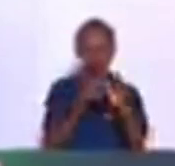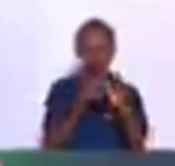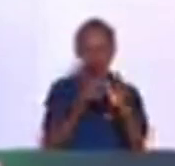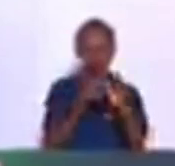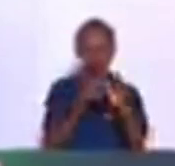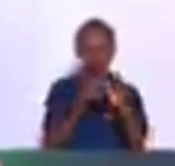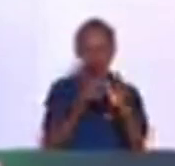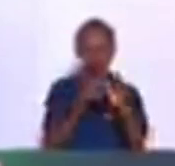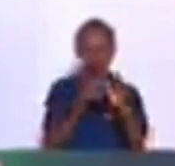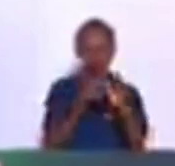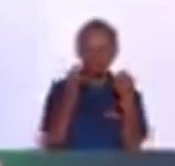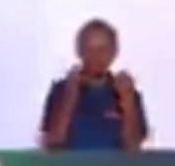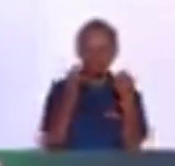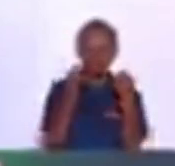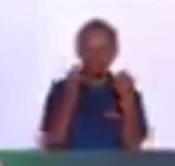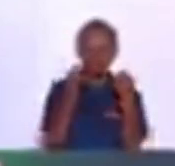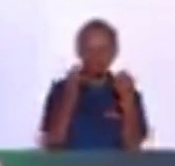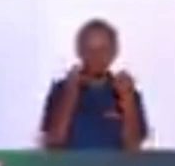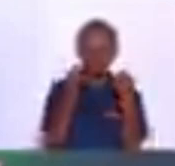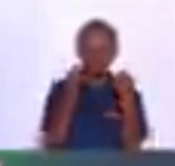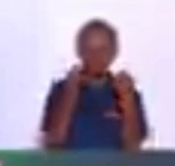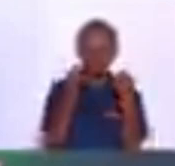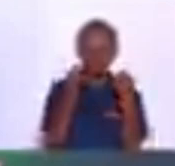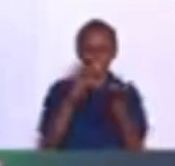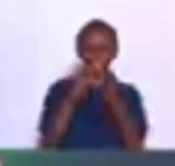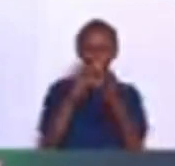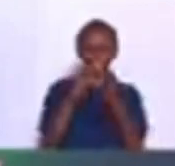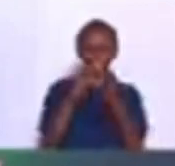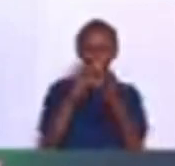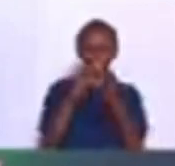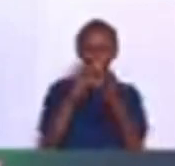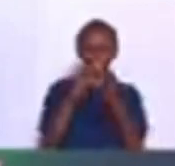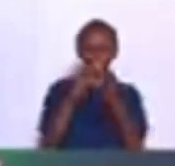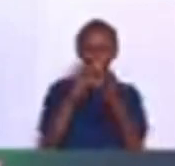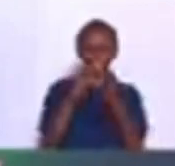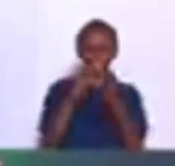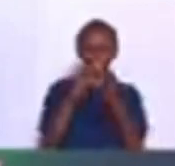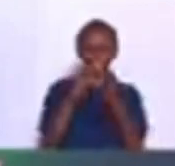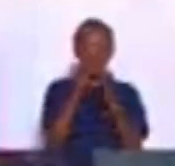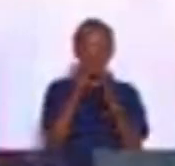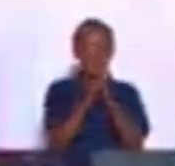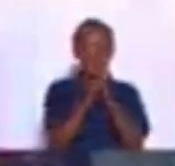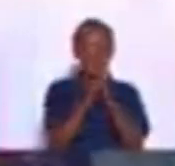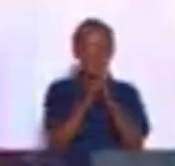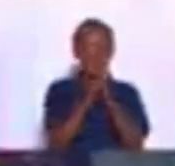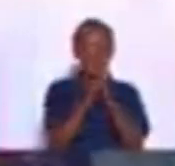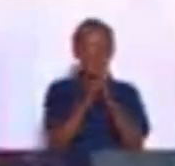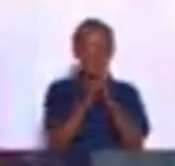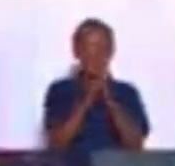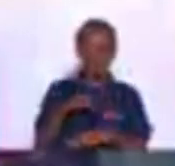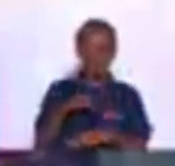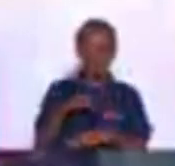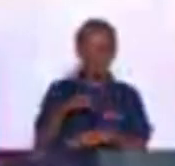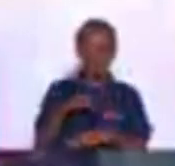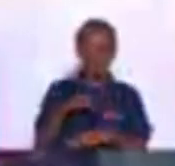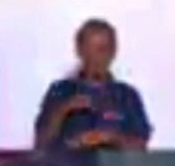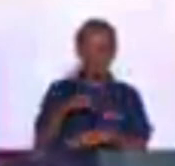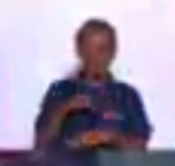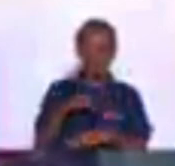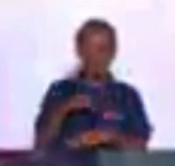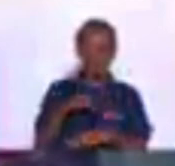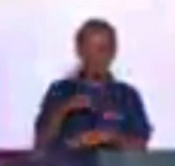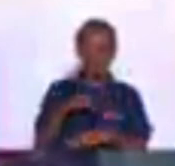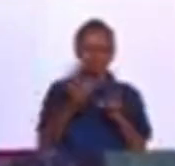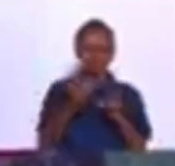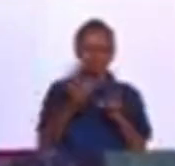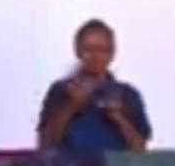have so many needs, O Lord, and thank you because you know them. We pray that you may forgive us, O Lord, where we've done contrary to